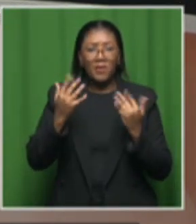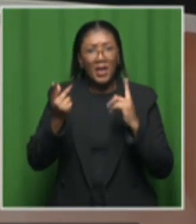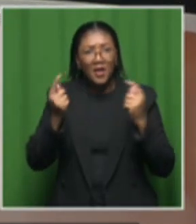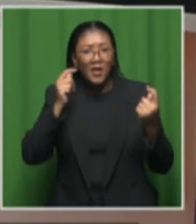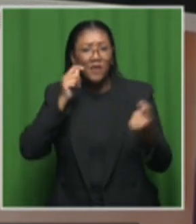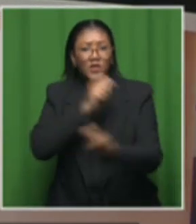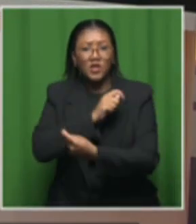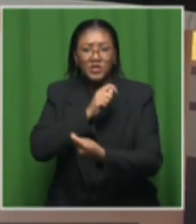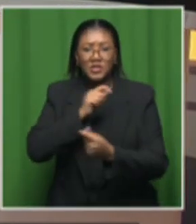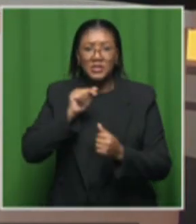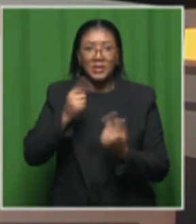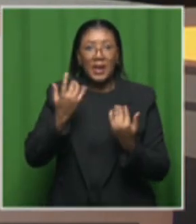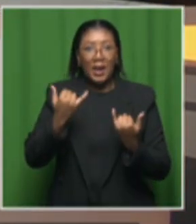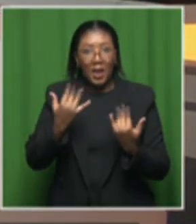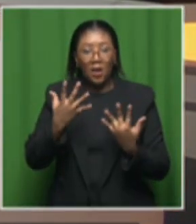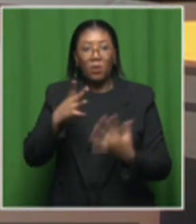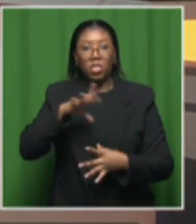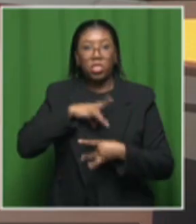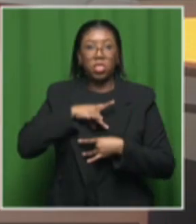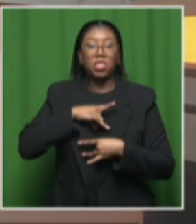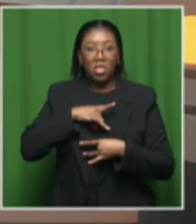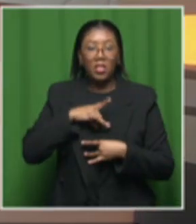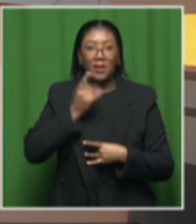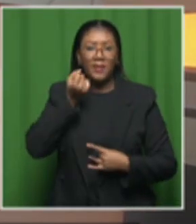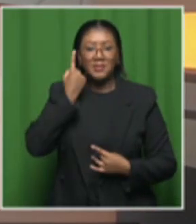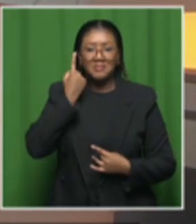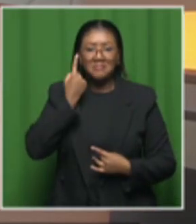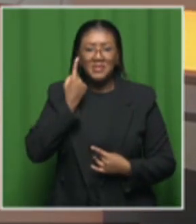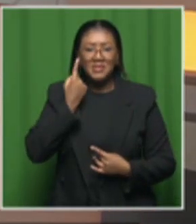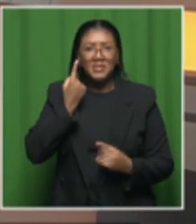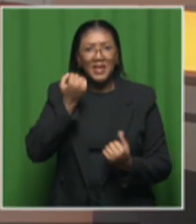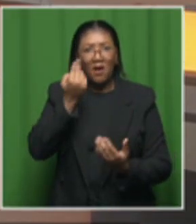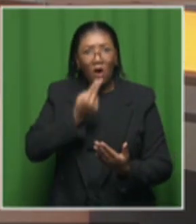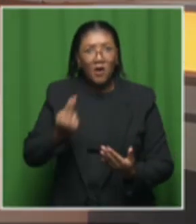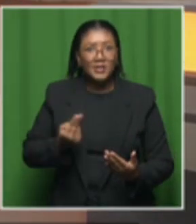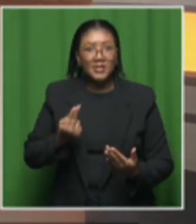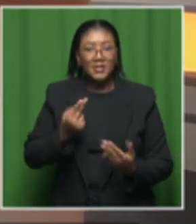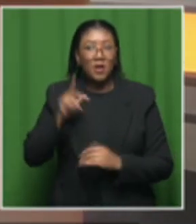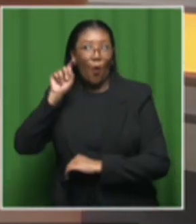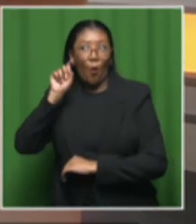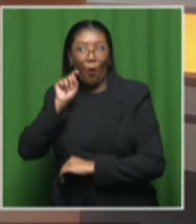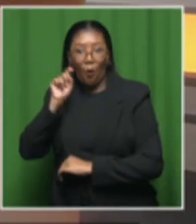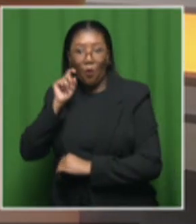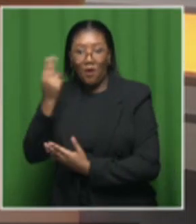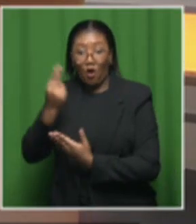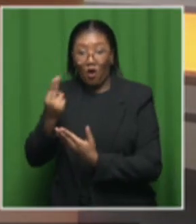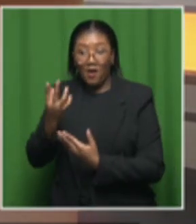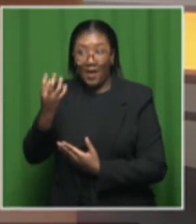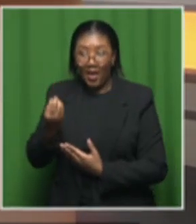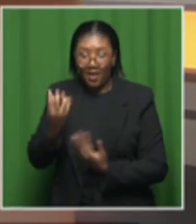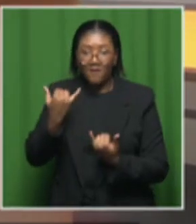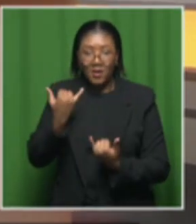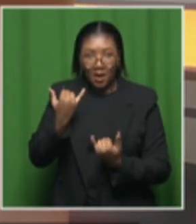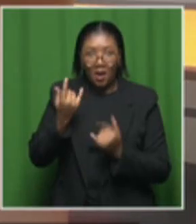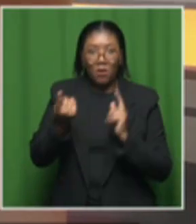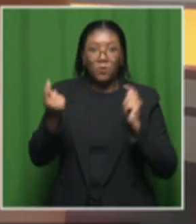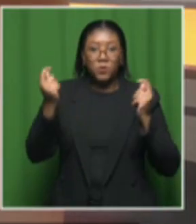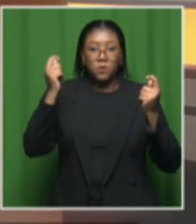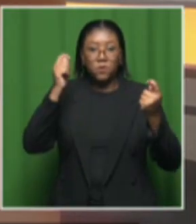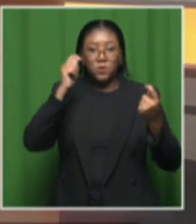through the more contemporary artists, if we're going to look at that intergenerational impact that she's had and the strength and the courage that it's given the